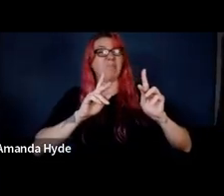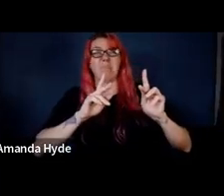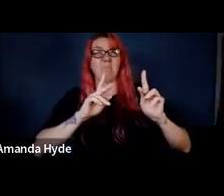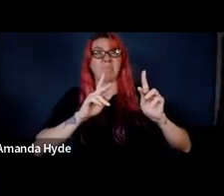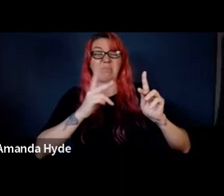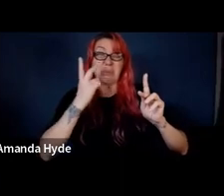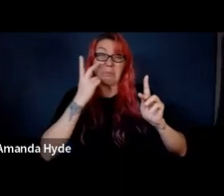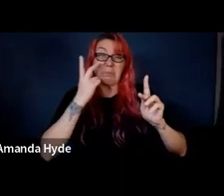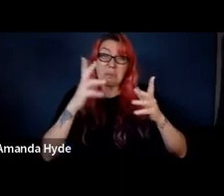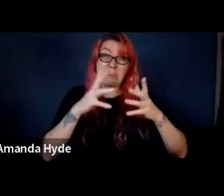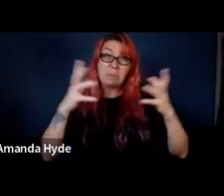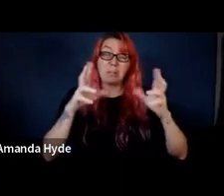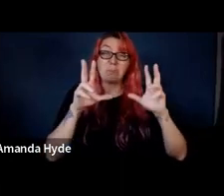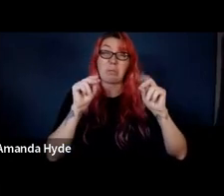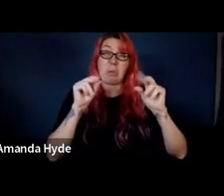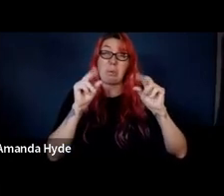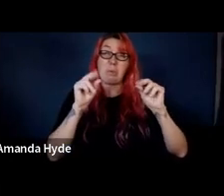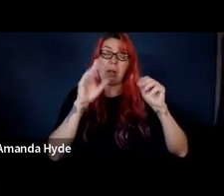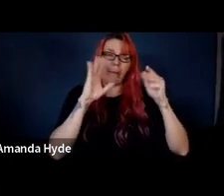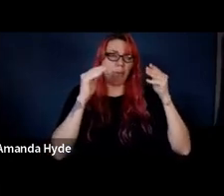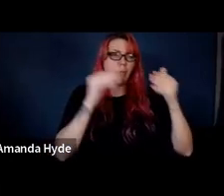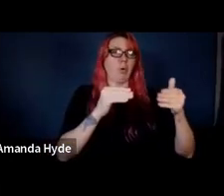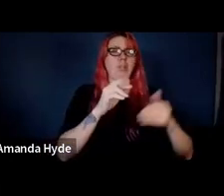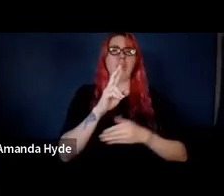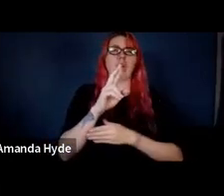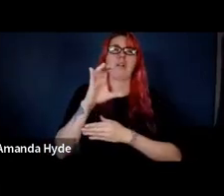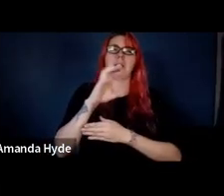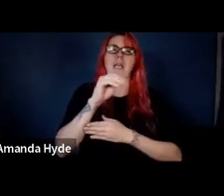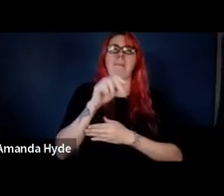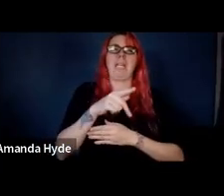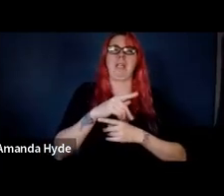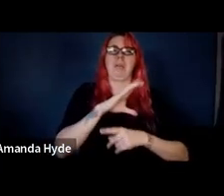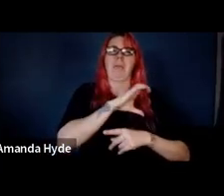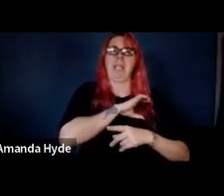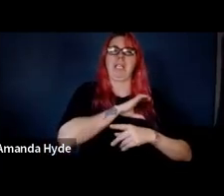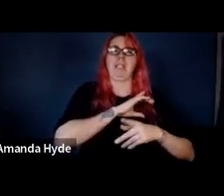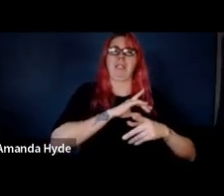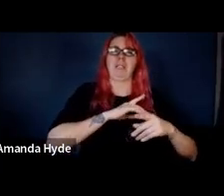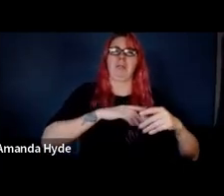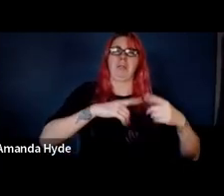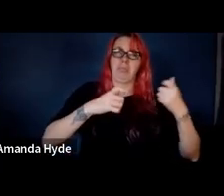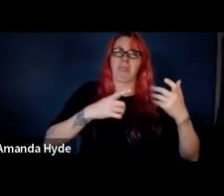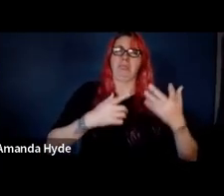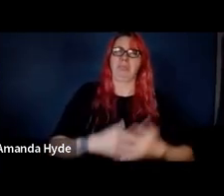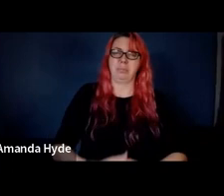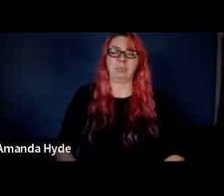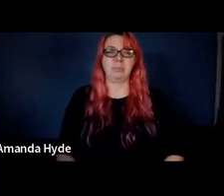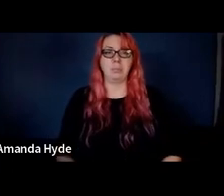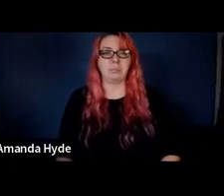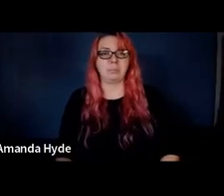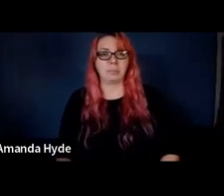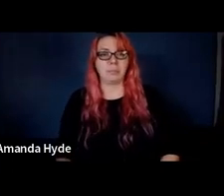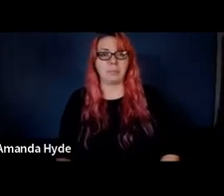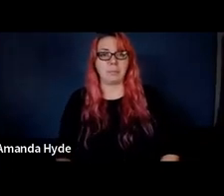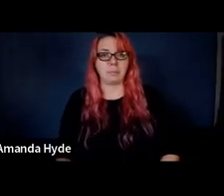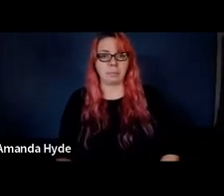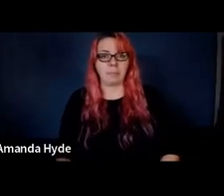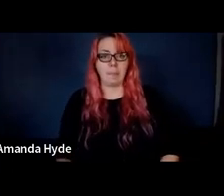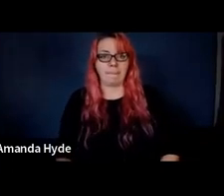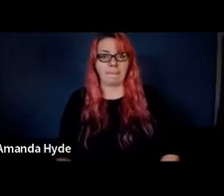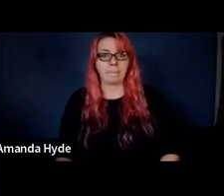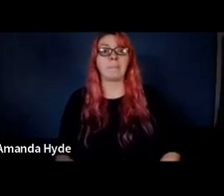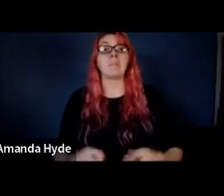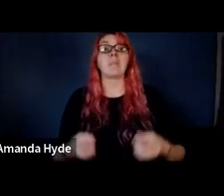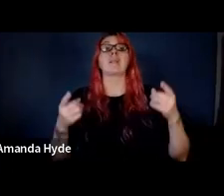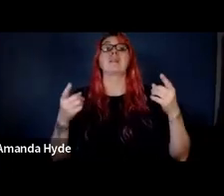almost just background characters. Colleen Greenhill is also a part of the research team and hopes the educational series can spark a discussion about